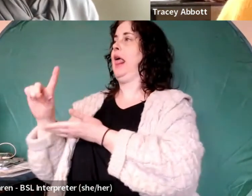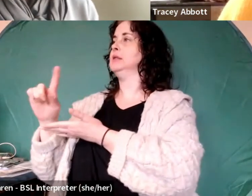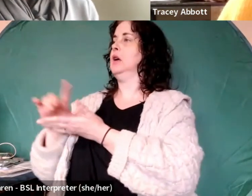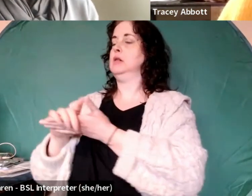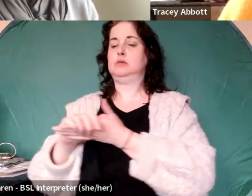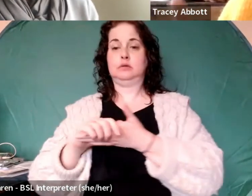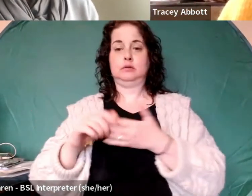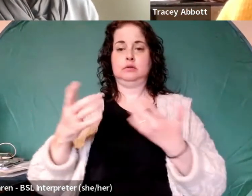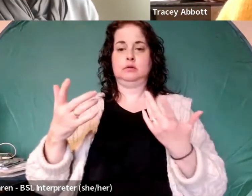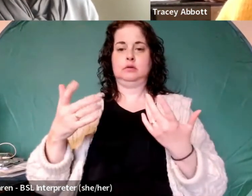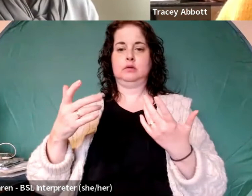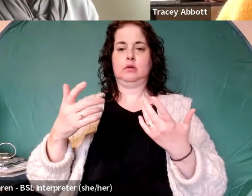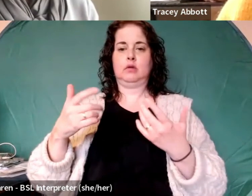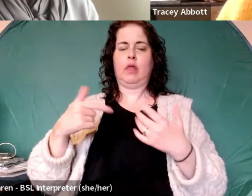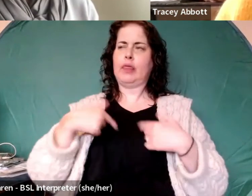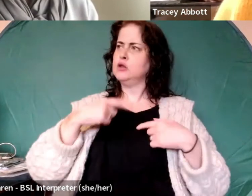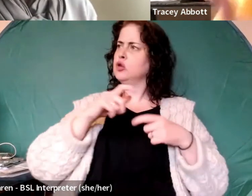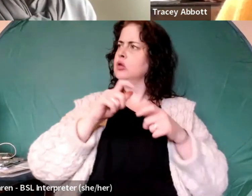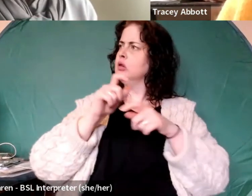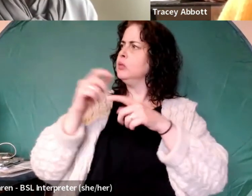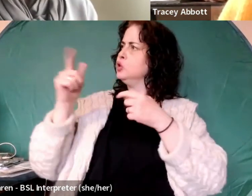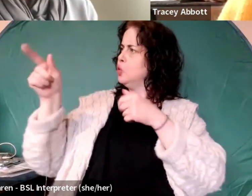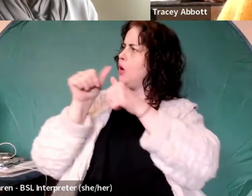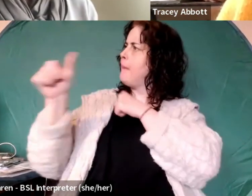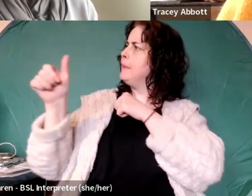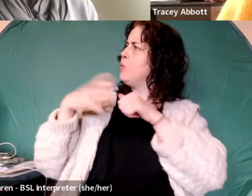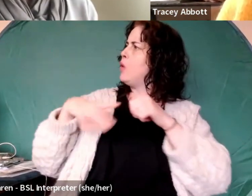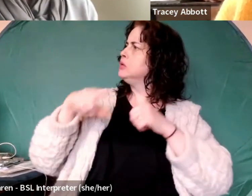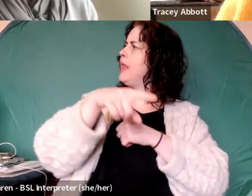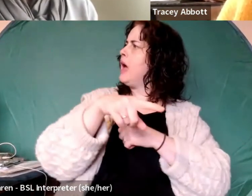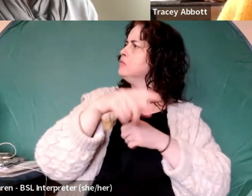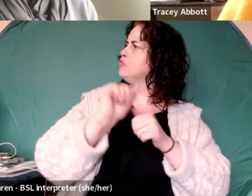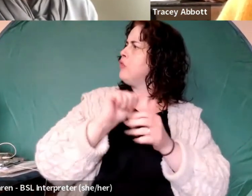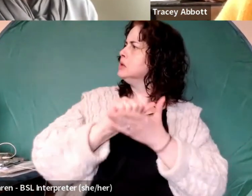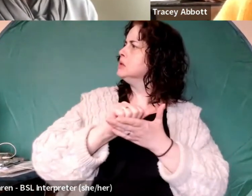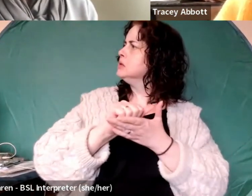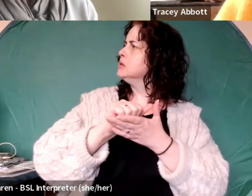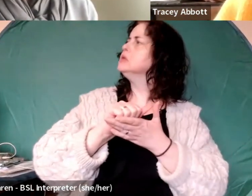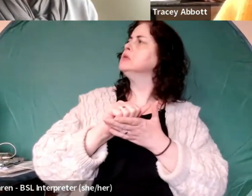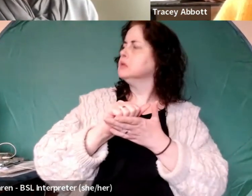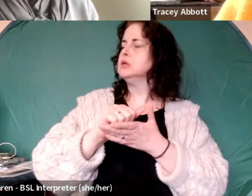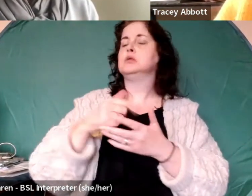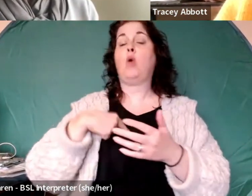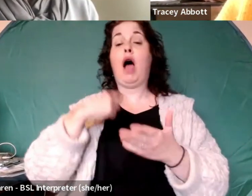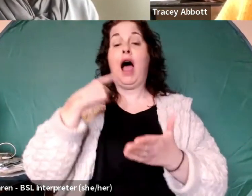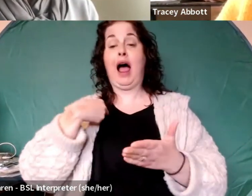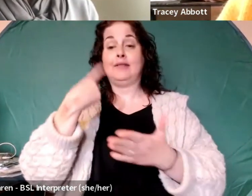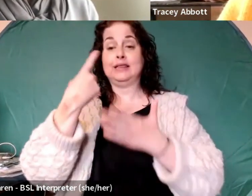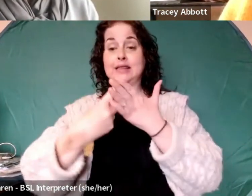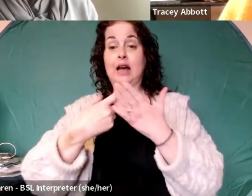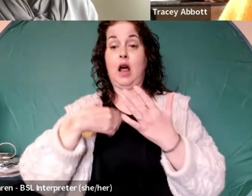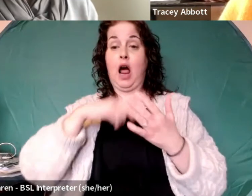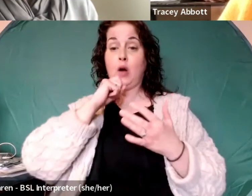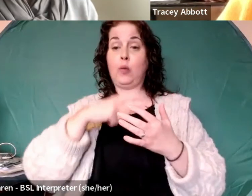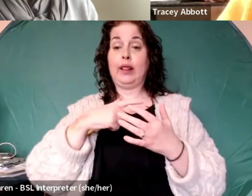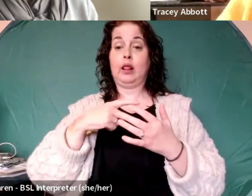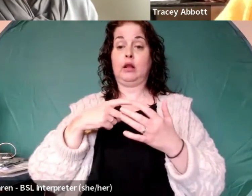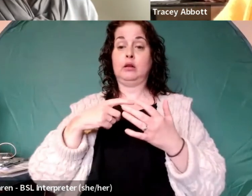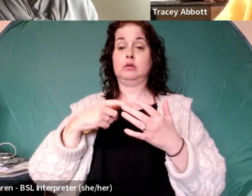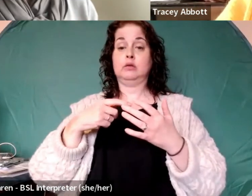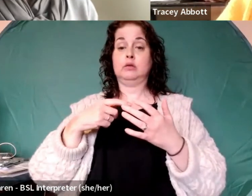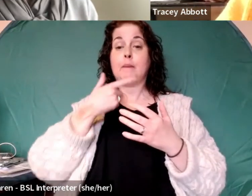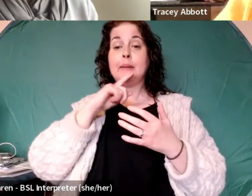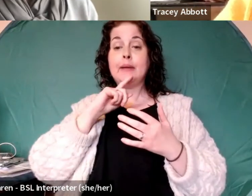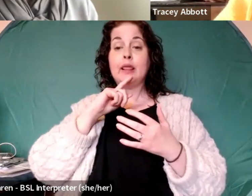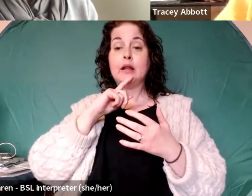do, obviously, wouldn't it? The company wants to recruit good talent. So I've decided that I'm going to approach people